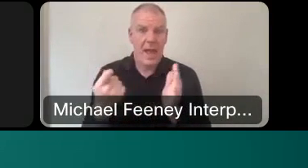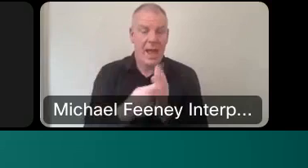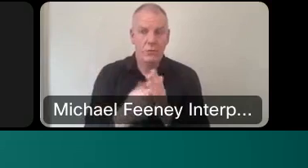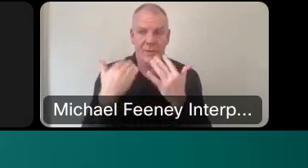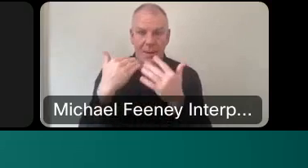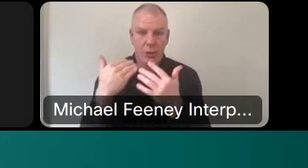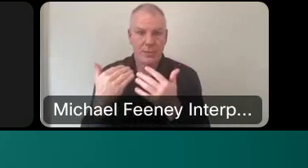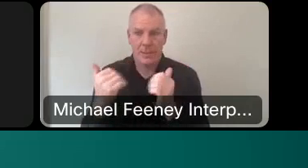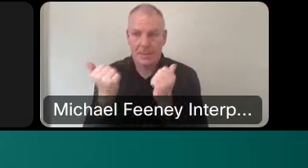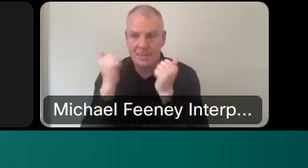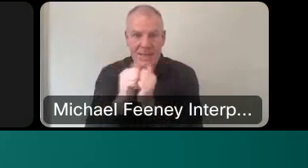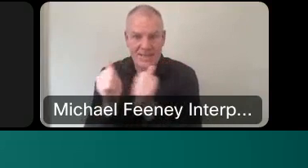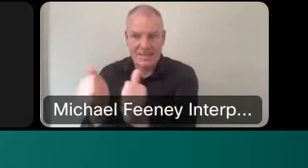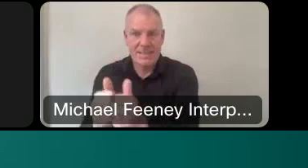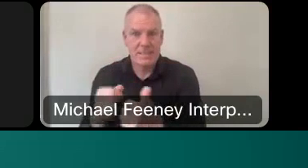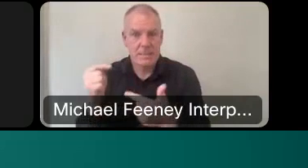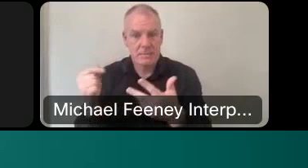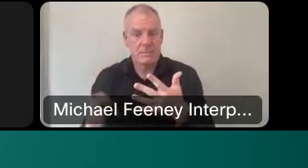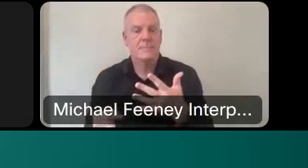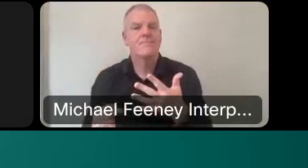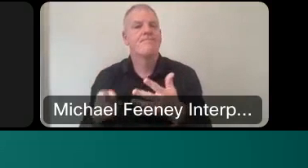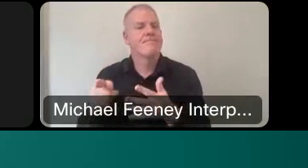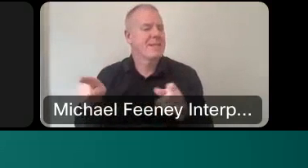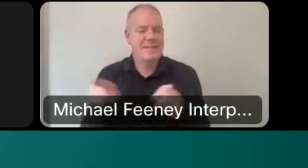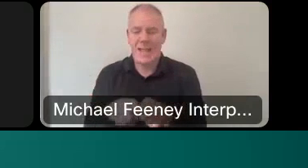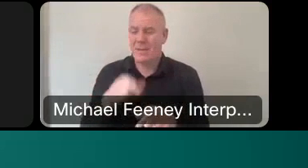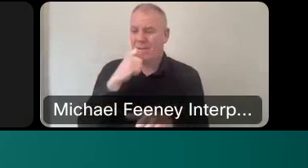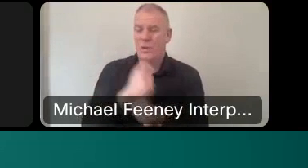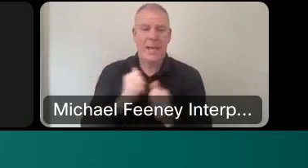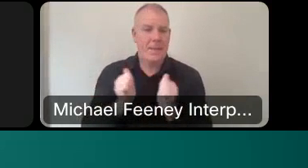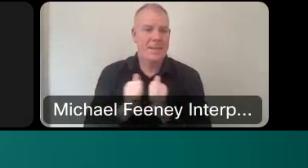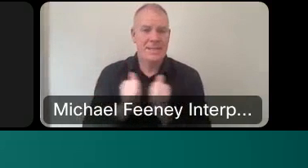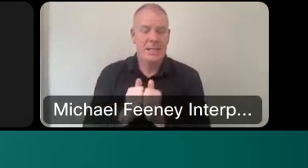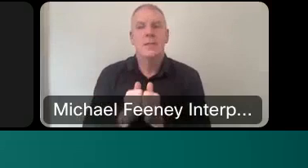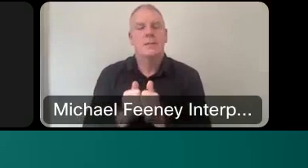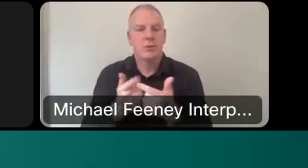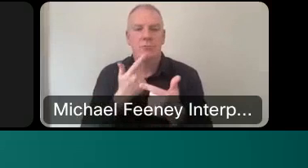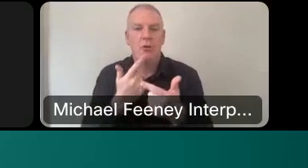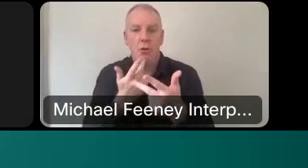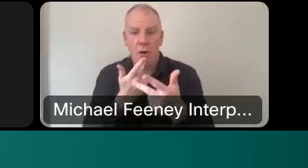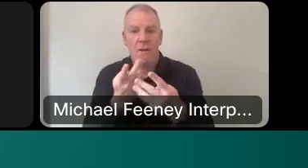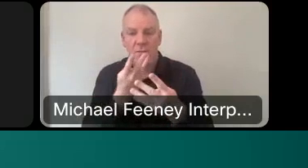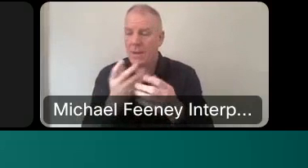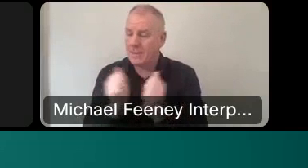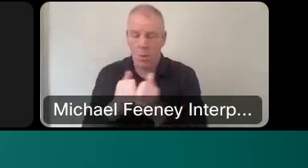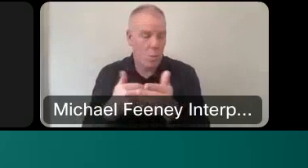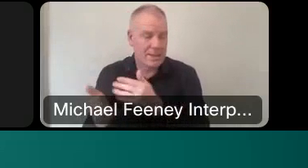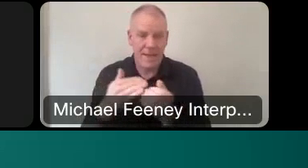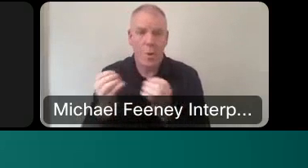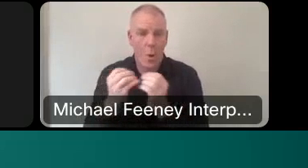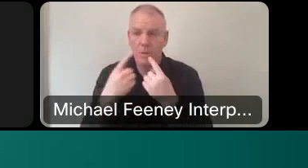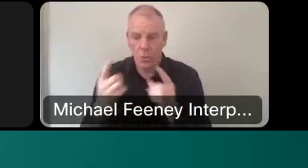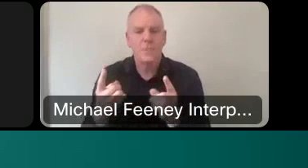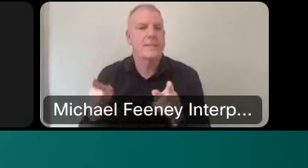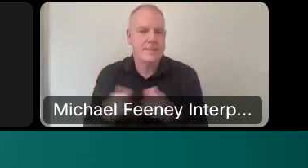meeting, this meeting will be handled just the same as the original notifiable incident open disclosure meeting. There will also